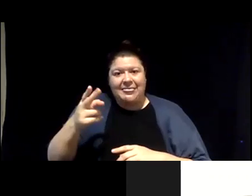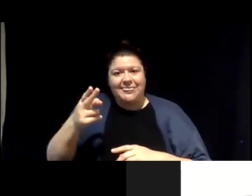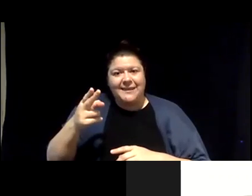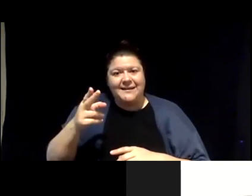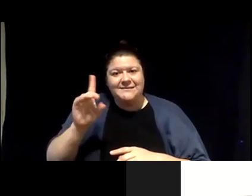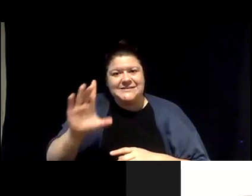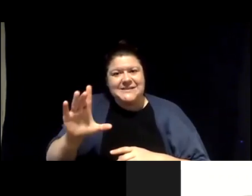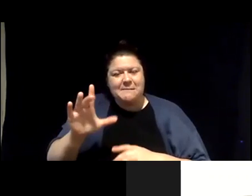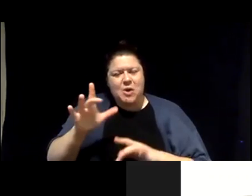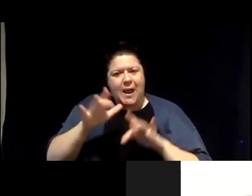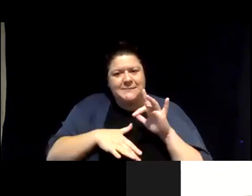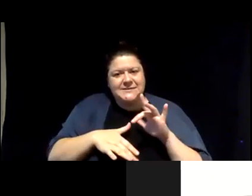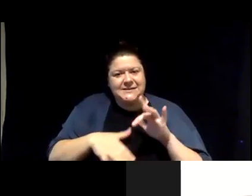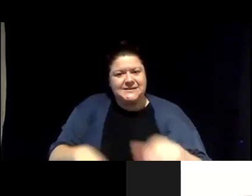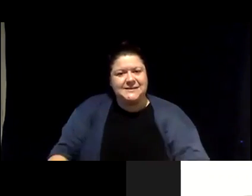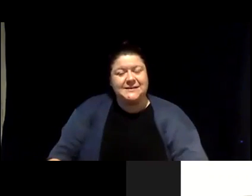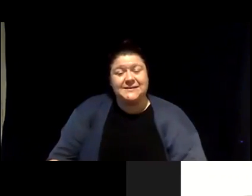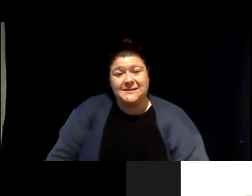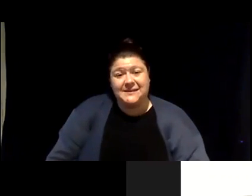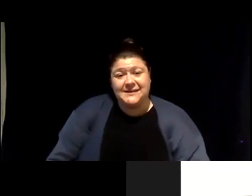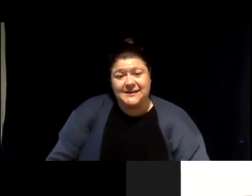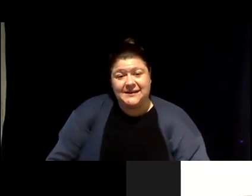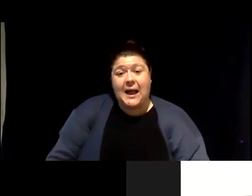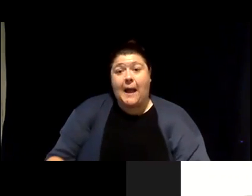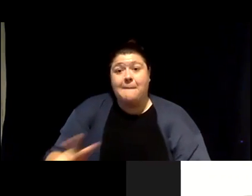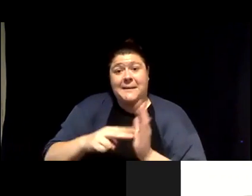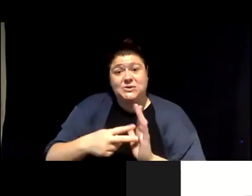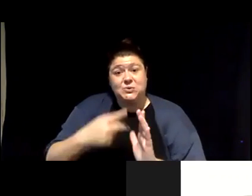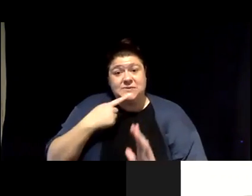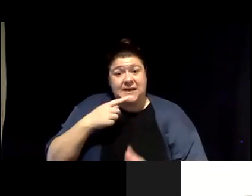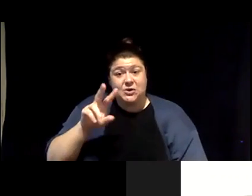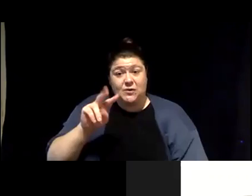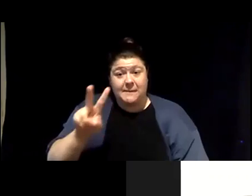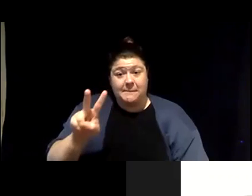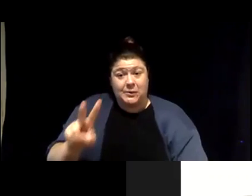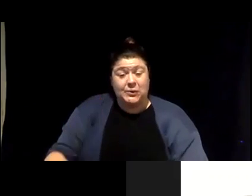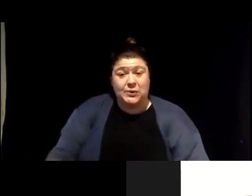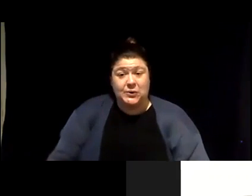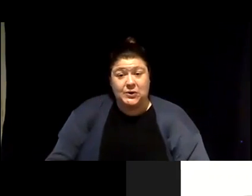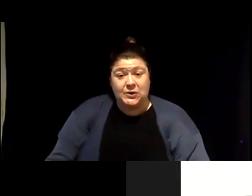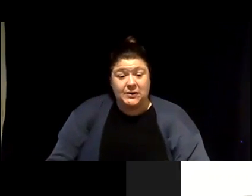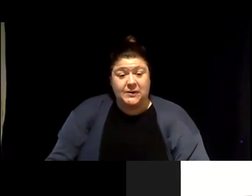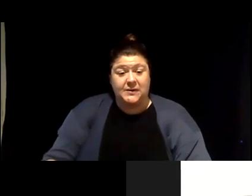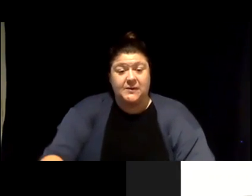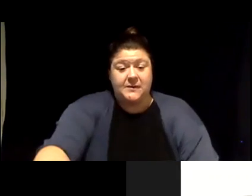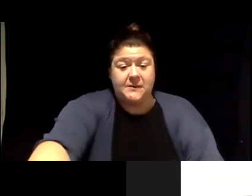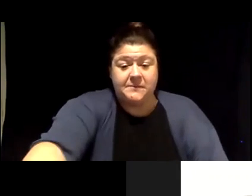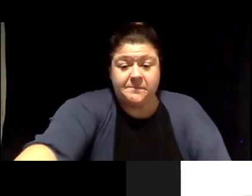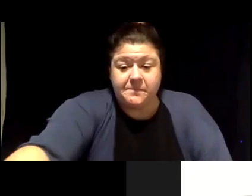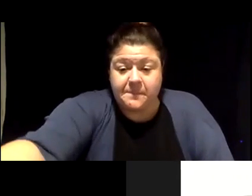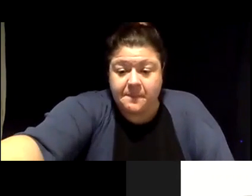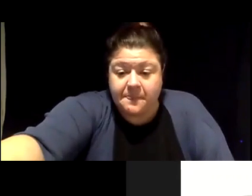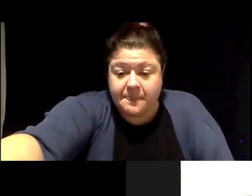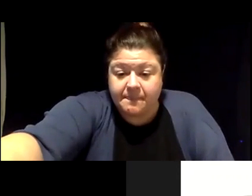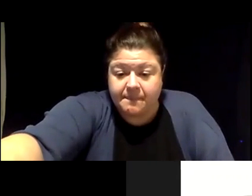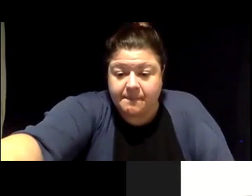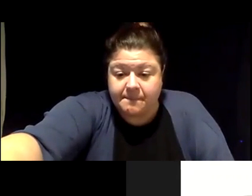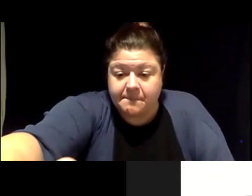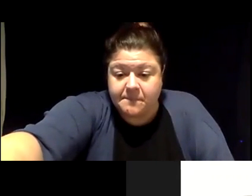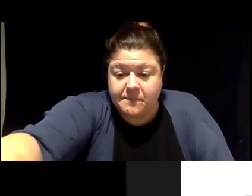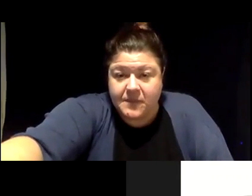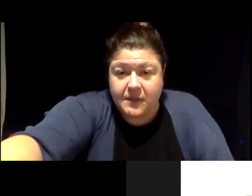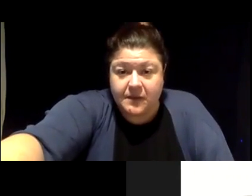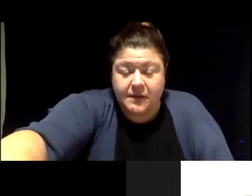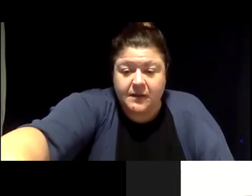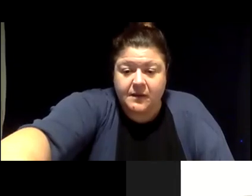yeah. I meant to say November. I'm sorry. That's fine. That's what I thought. All right, no worries. I